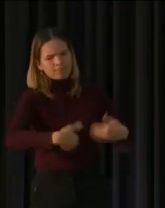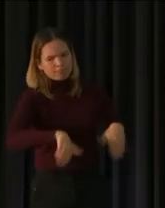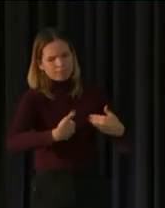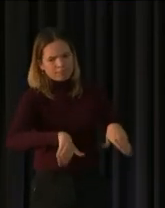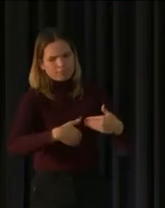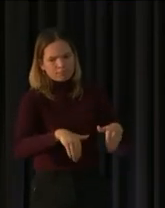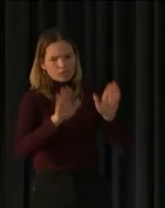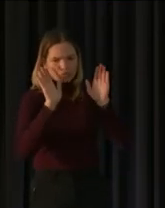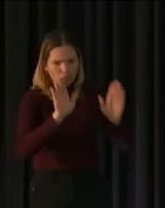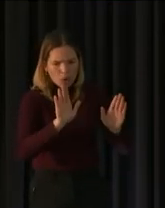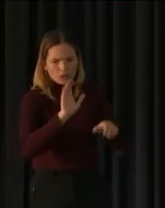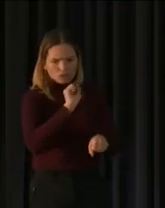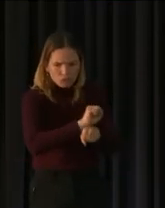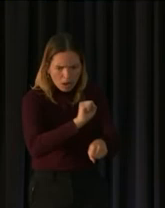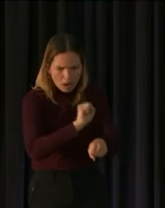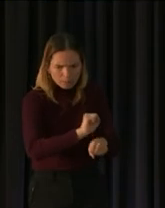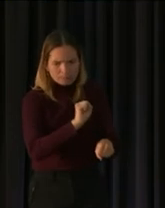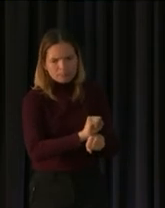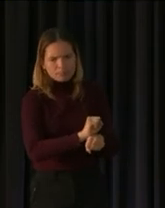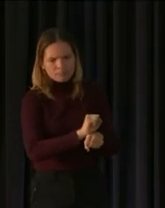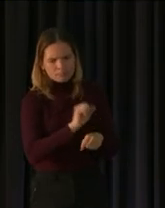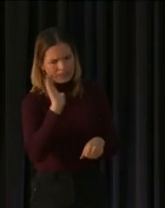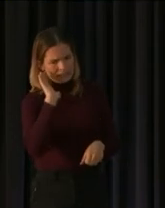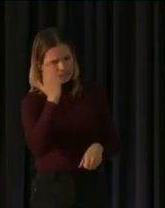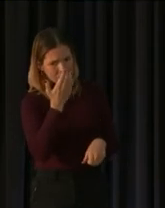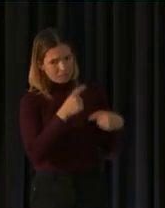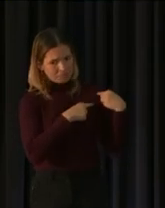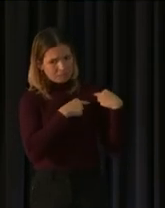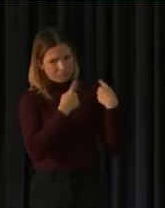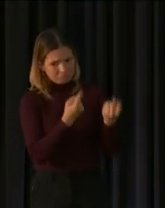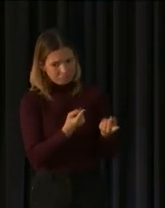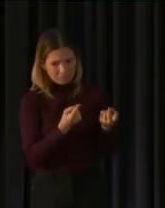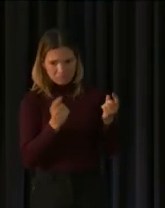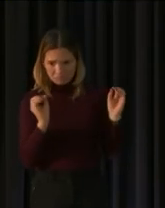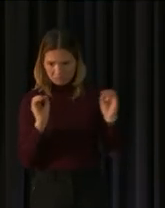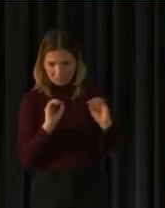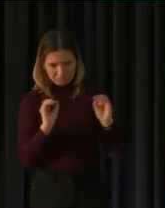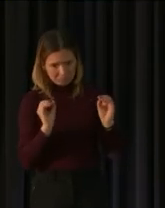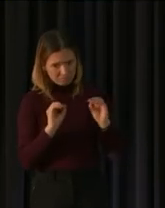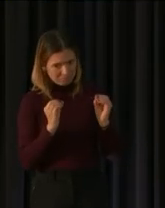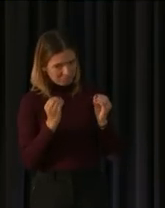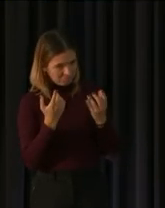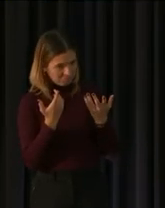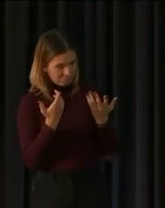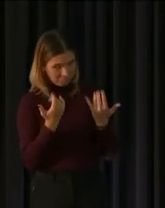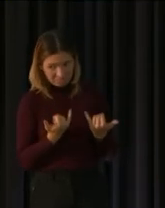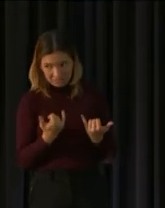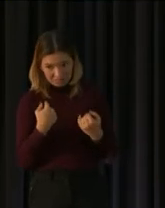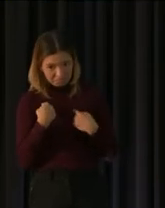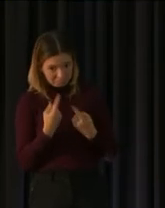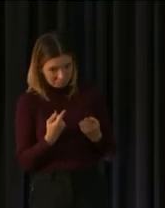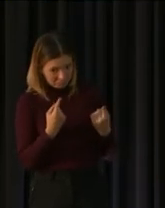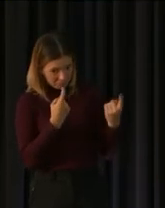information because we don't have any more questions. So I'm going to pass it over to you to close us out for the evening.